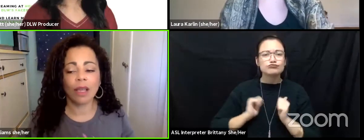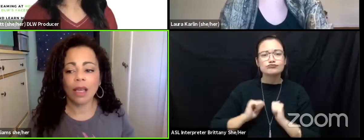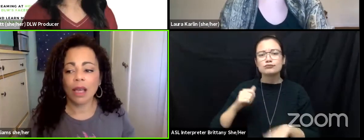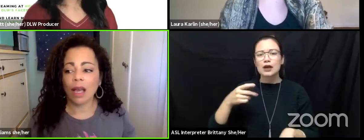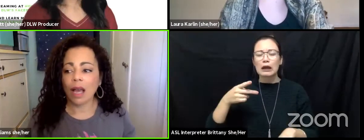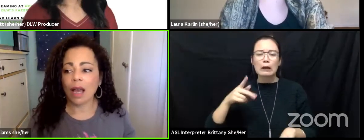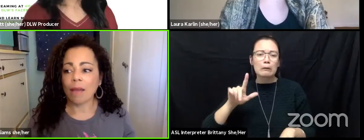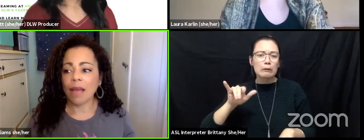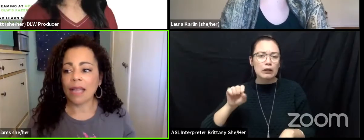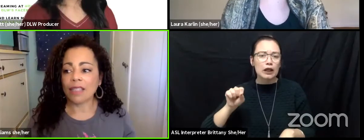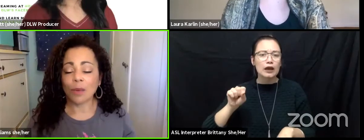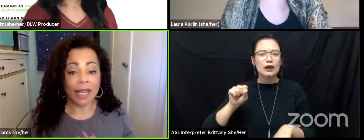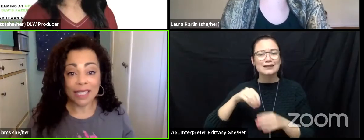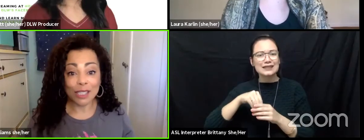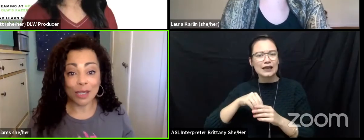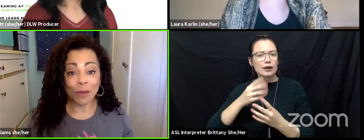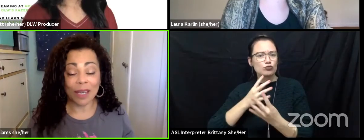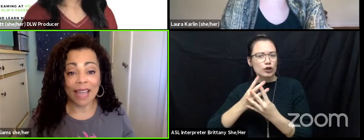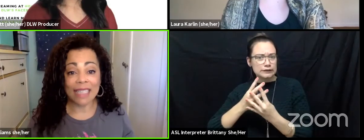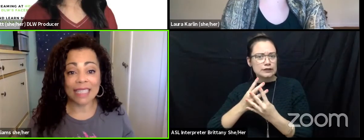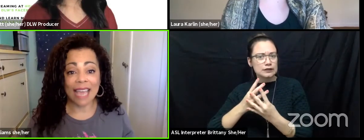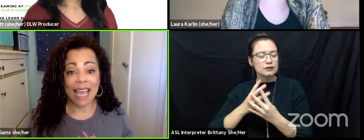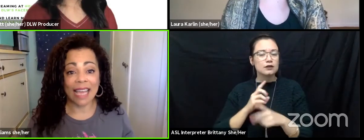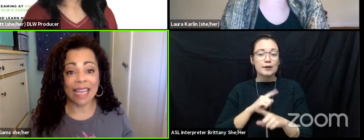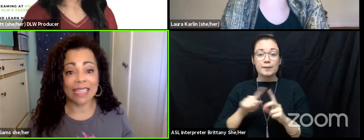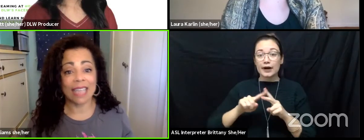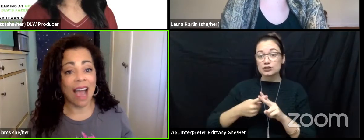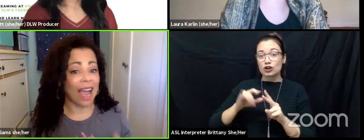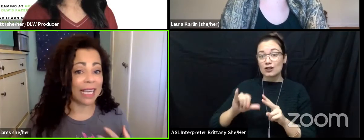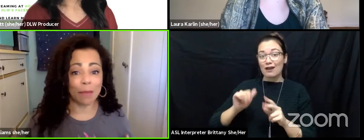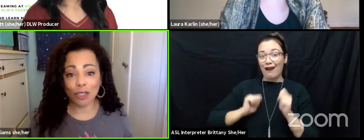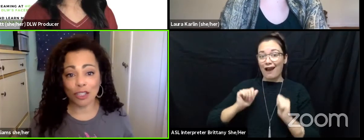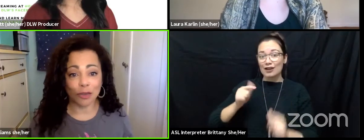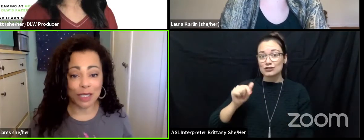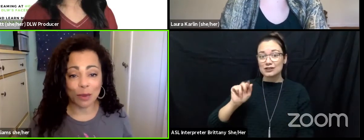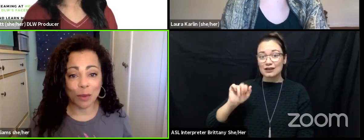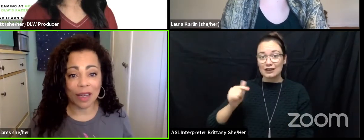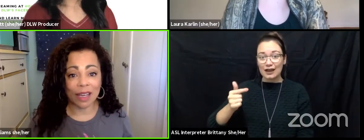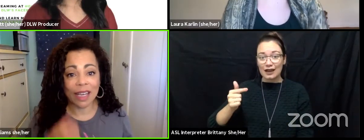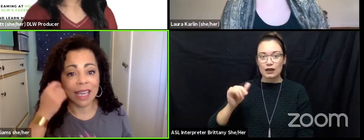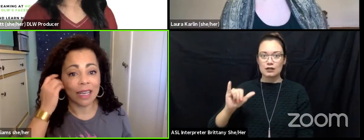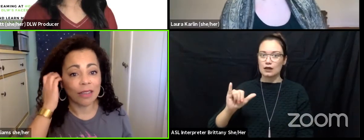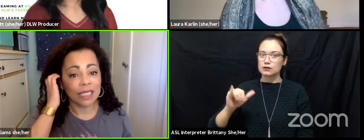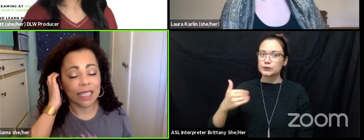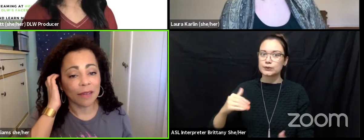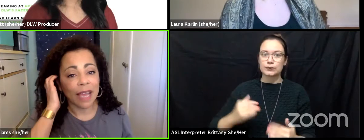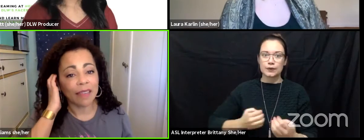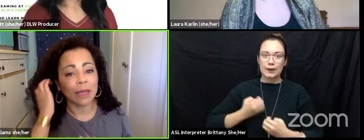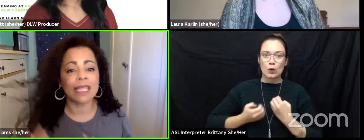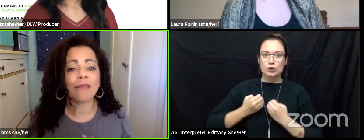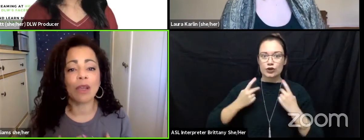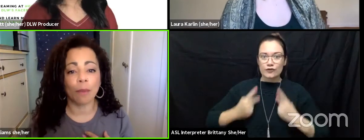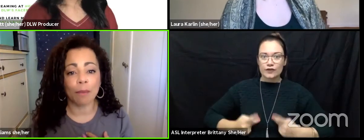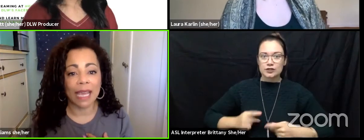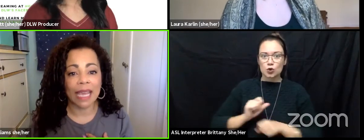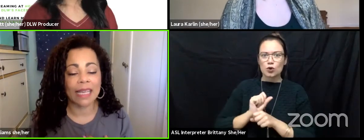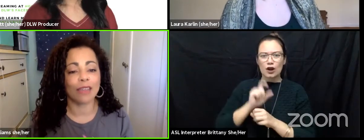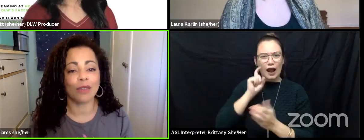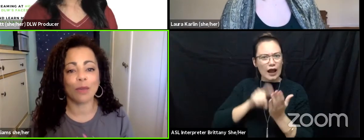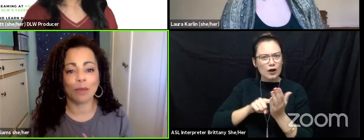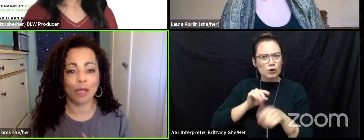all. And so when I started doing work at the Actors Gang, it's highly emotional, physical work. And I noticed the effect that it was having on